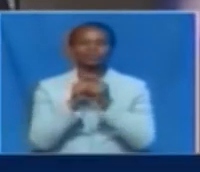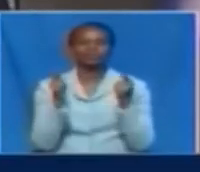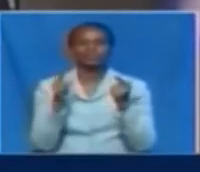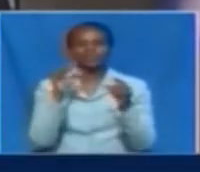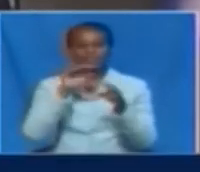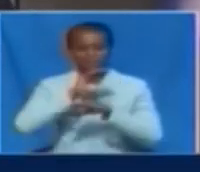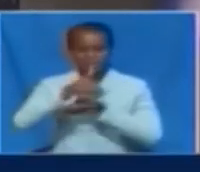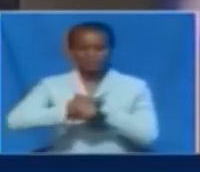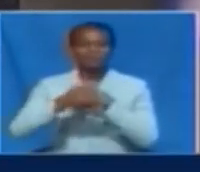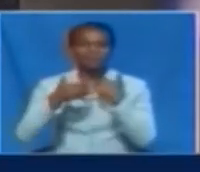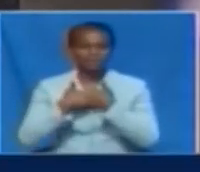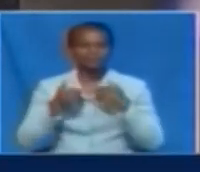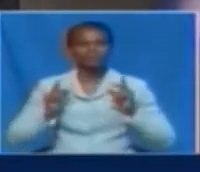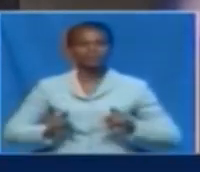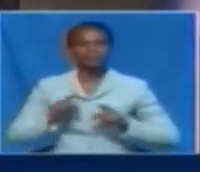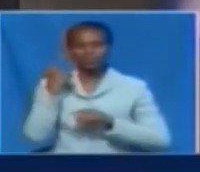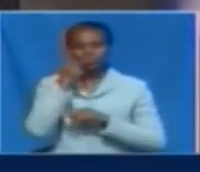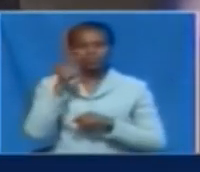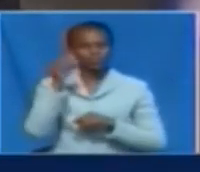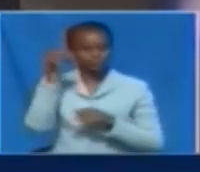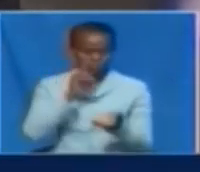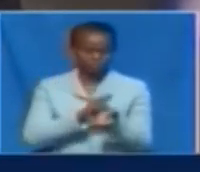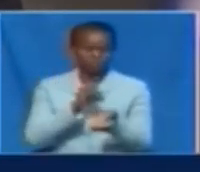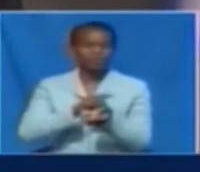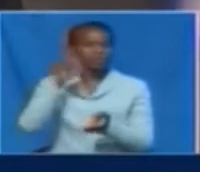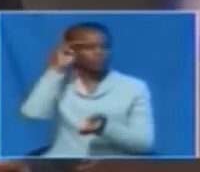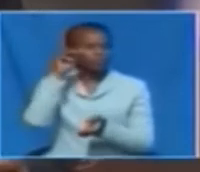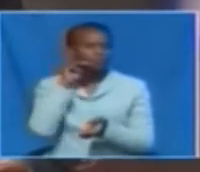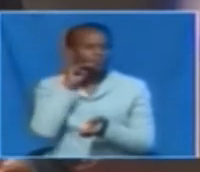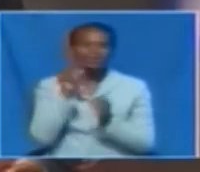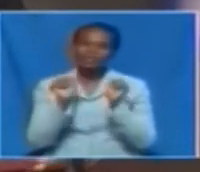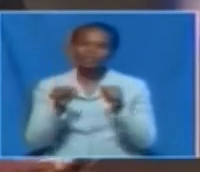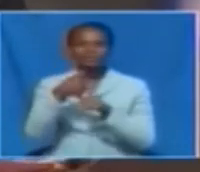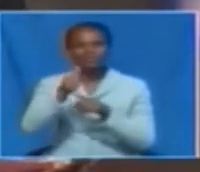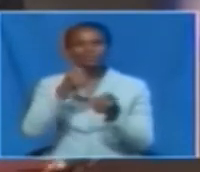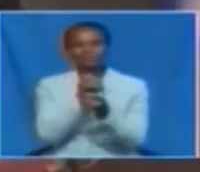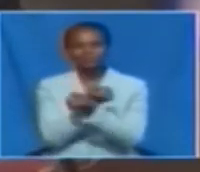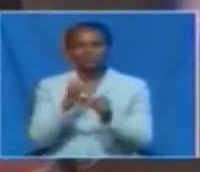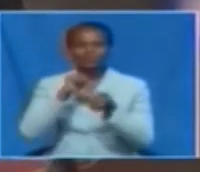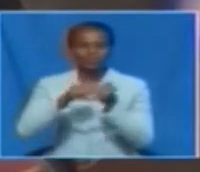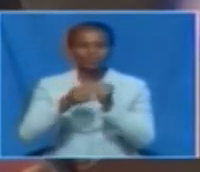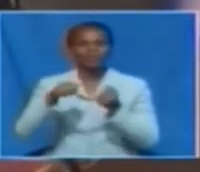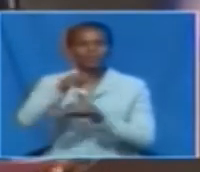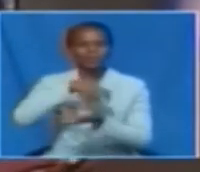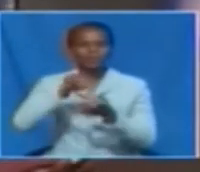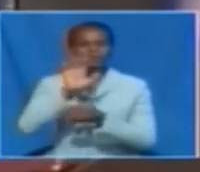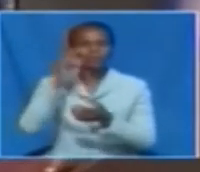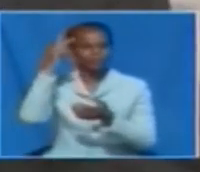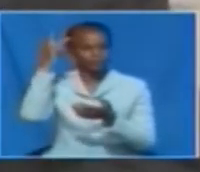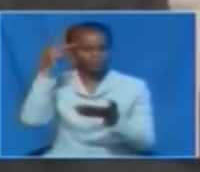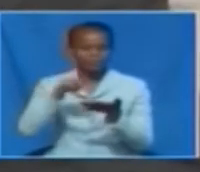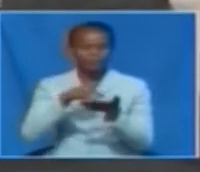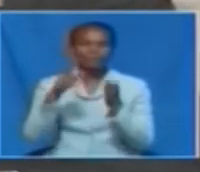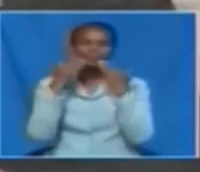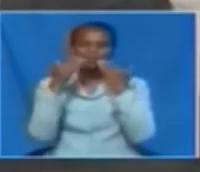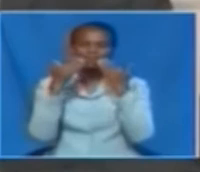this evening is Dr. Nevas Mumba. Can he weather the storm in his party? Dr. Mumba, welcome to the program. Thank you so